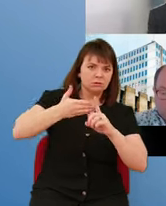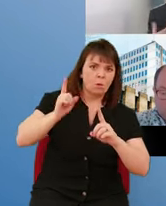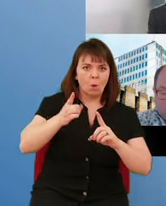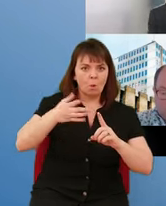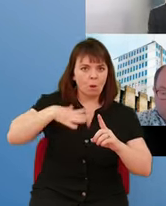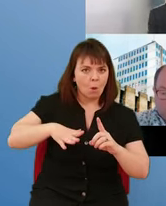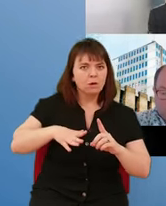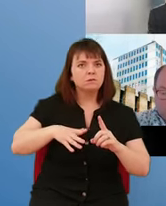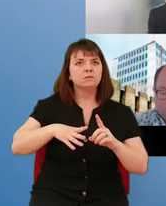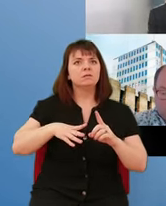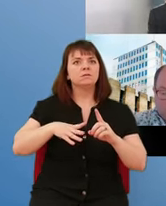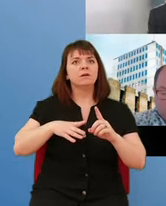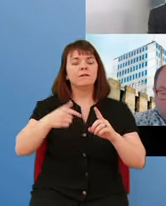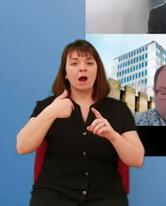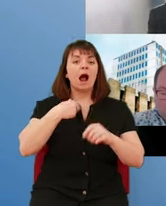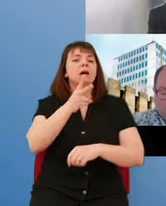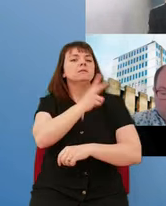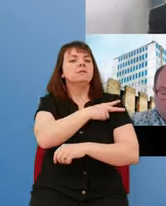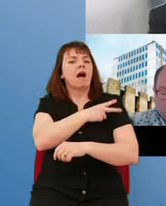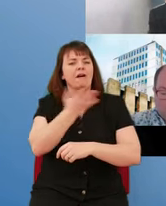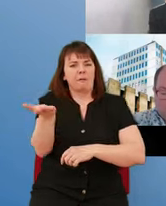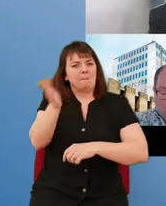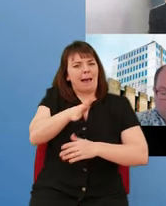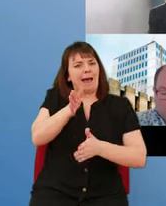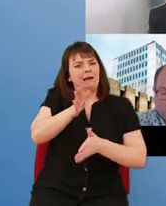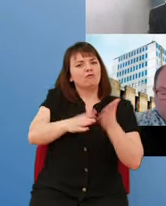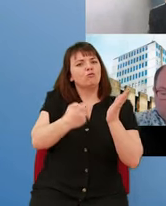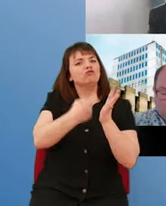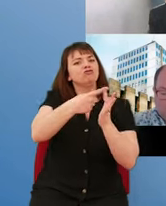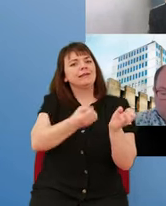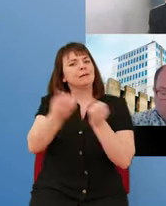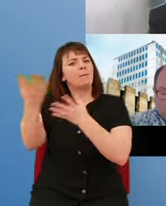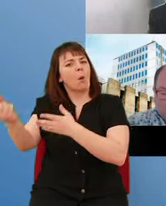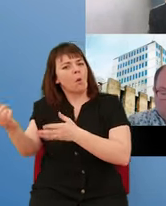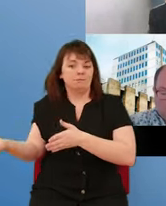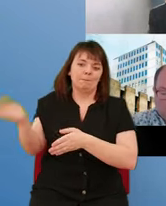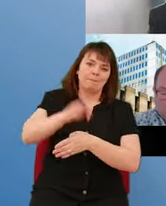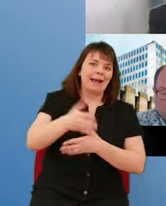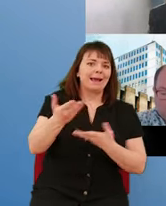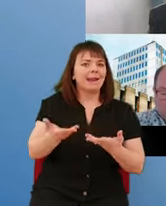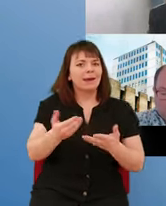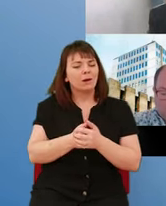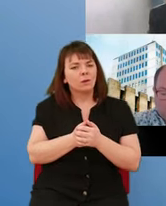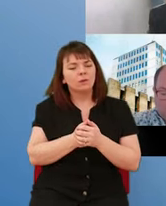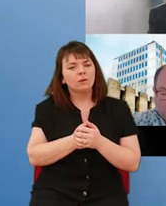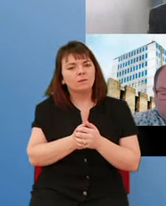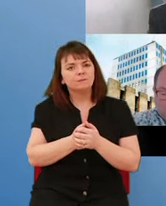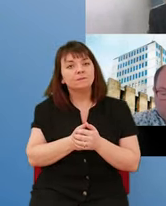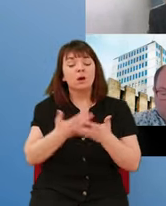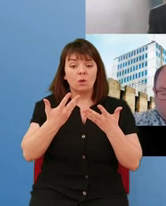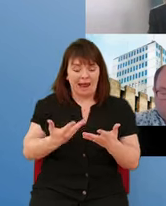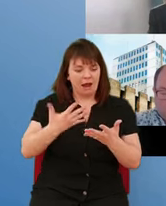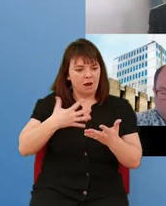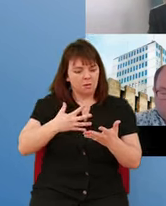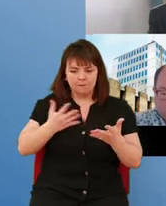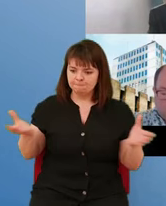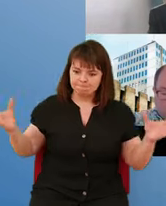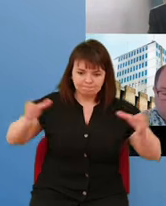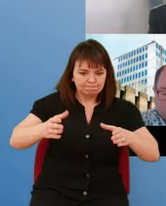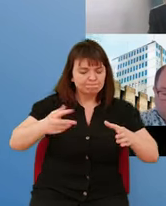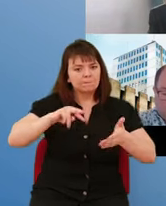We're back into the planning round again in terms of the operational plans for the CCG as well, and that forms a very